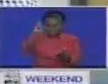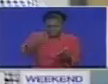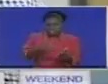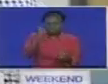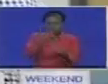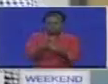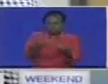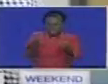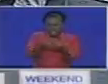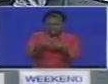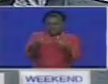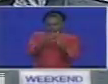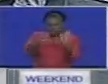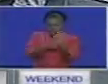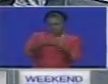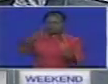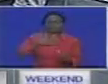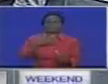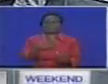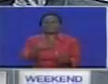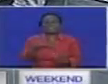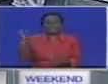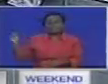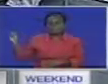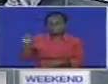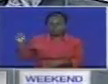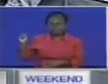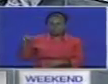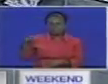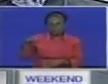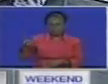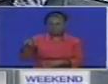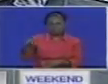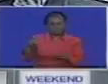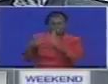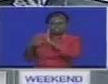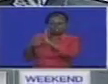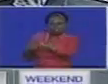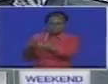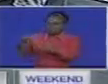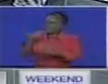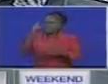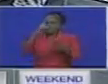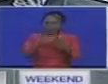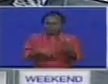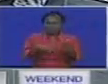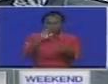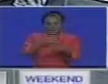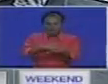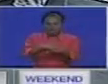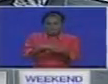to our party constitution. Okay, let's listen to Moses Kuria, who's a strategist within the party, on what he had to say